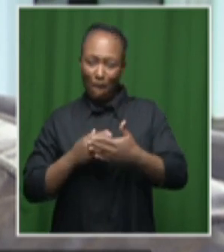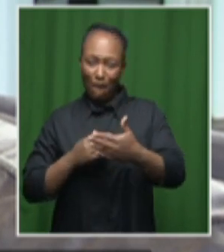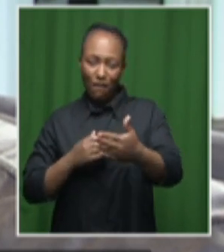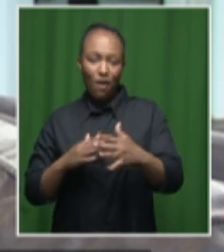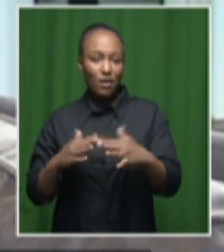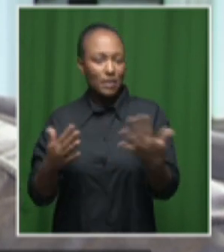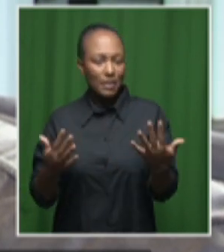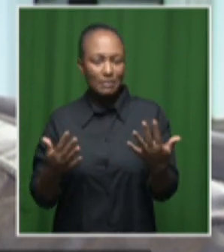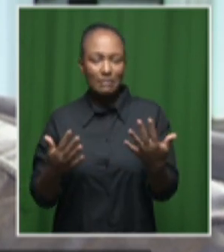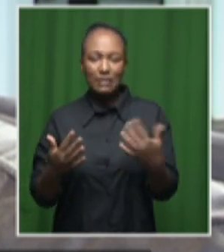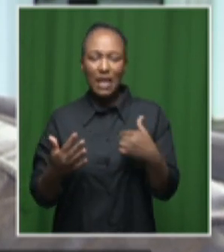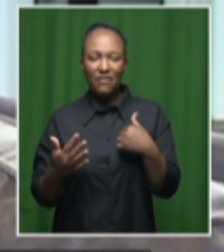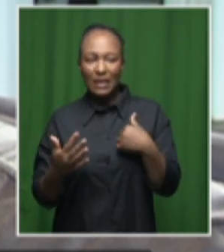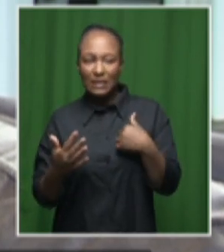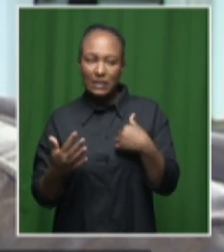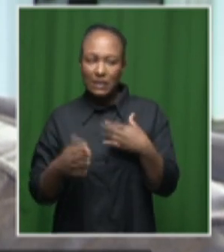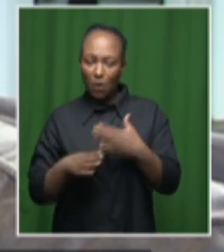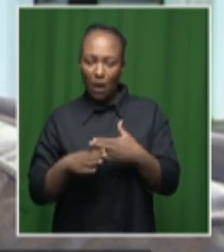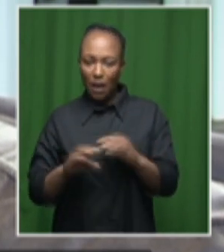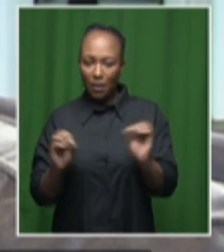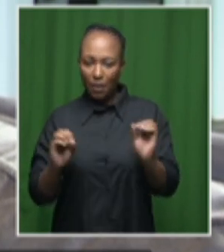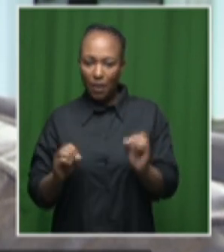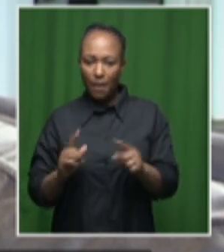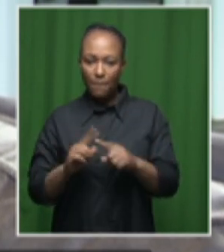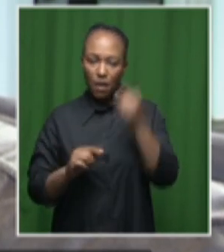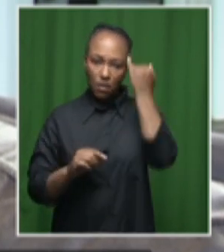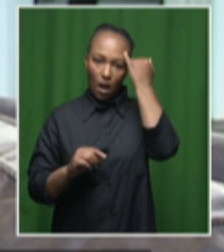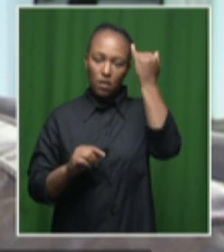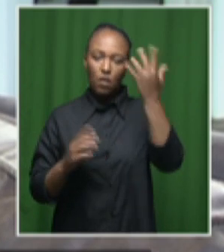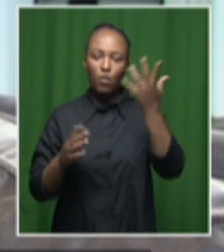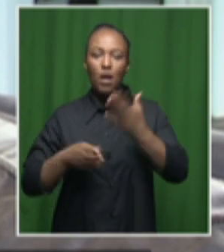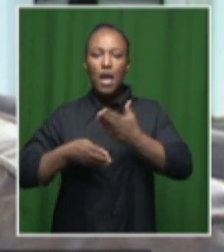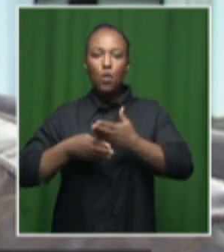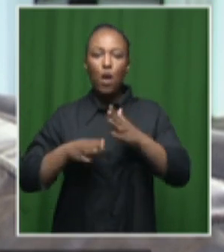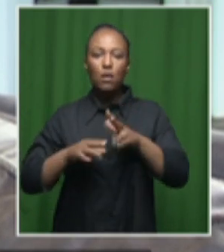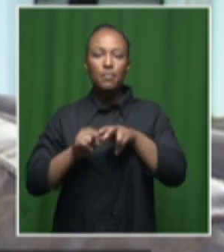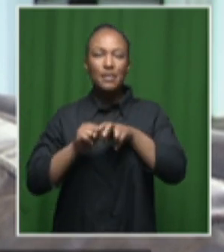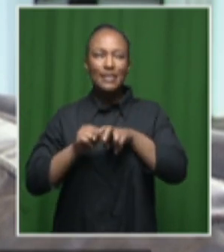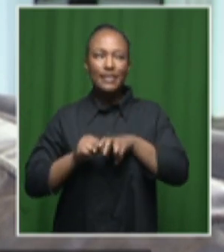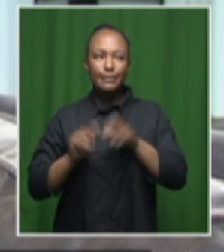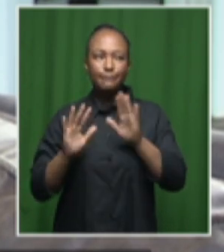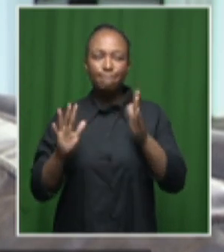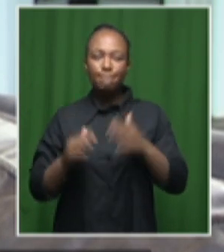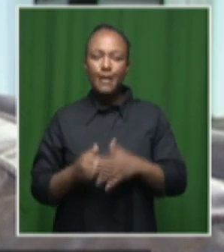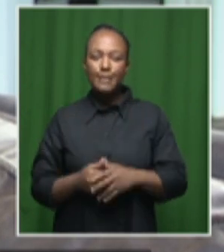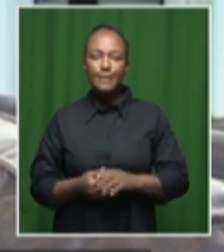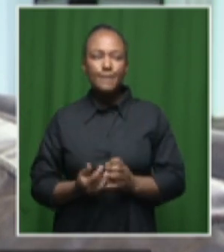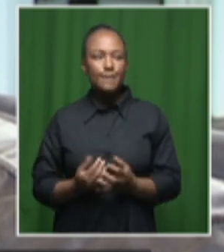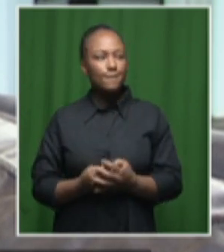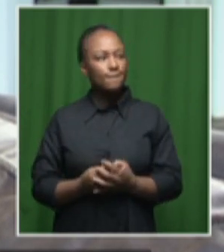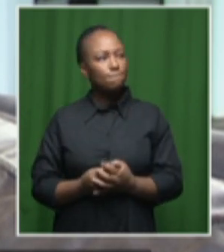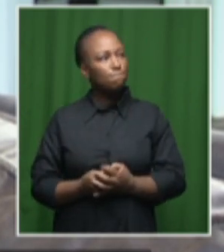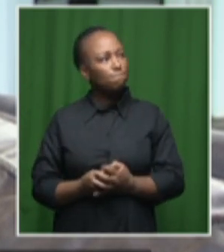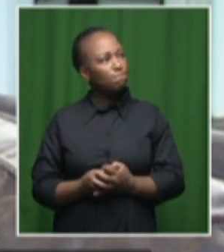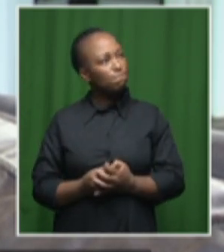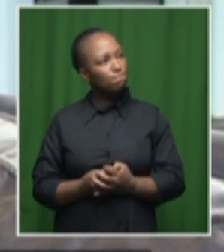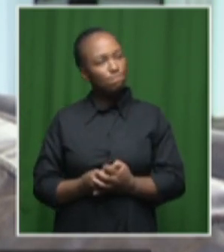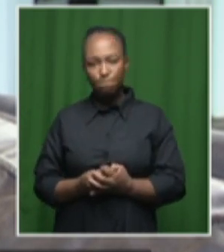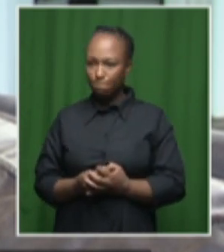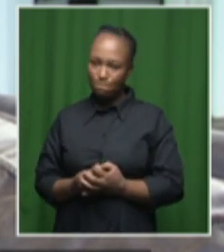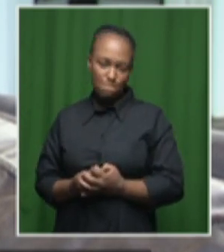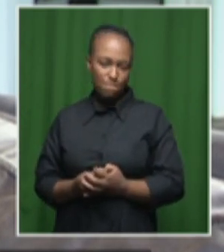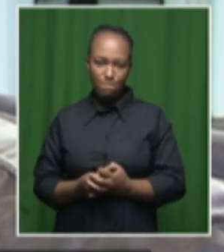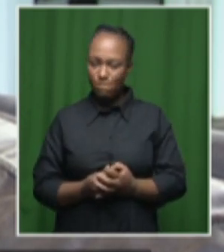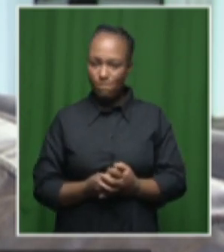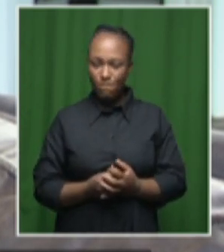but I think most of my ideas have come when I was at work, sitting on my desk, and you know, you get in your head, you